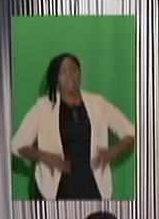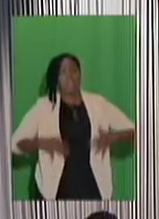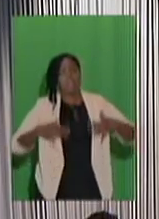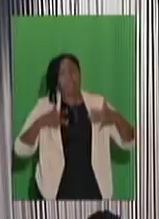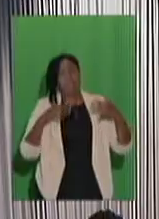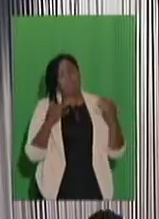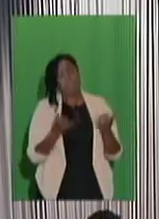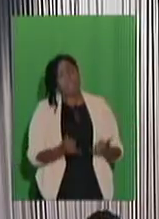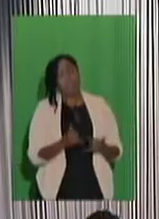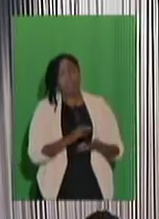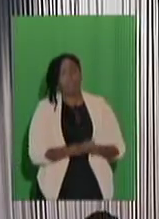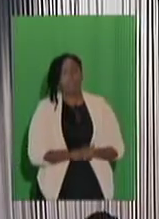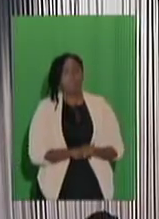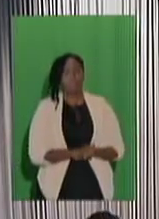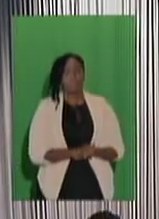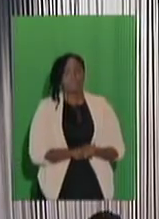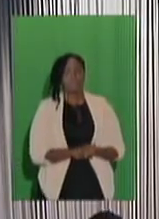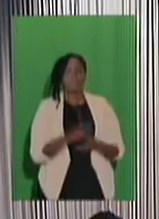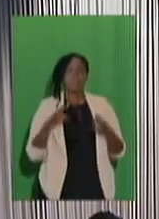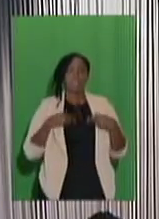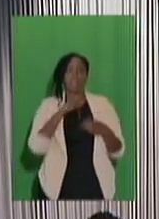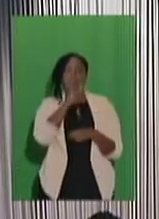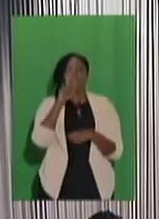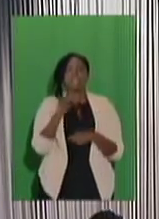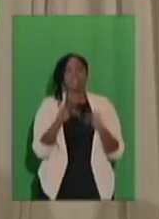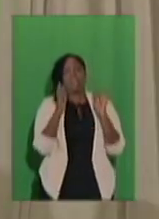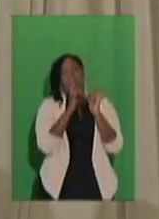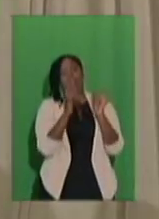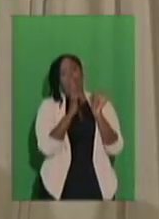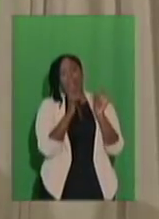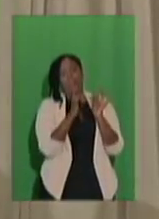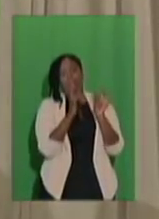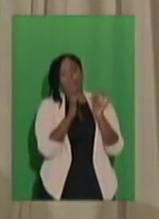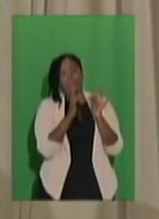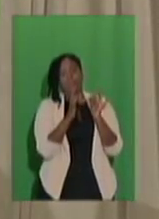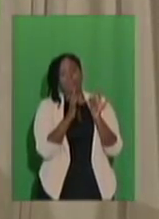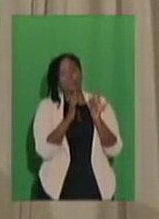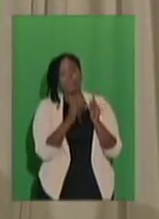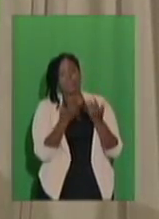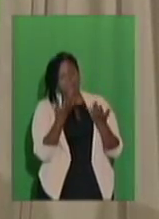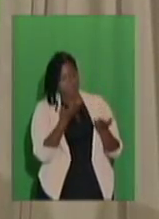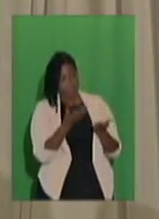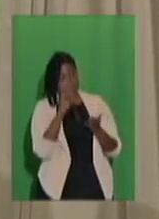Thank you very much. There's a question online for Dr. Parasram.